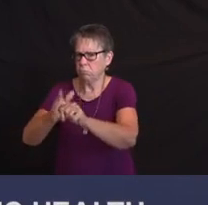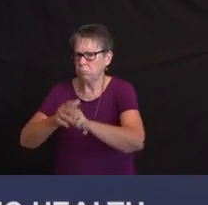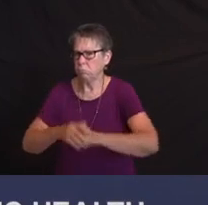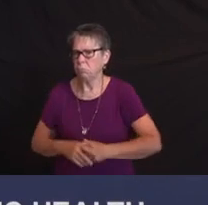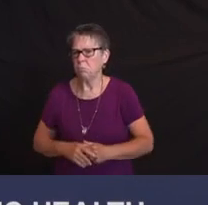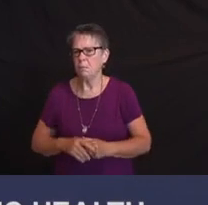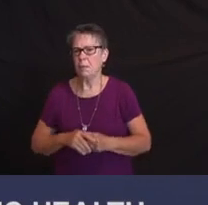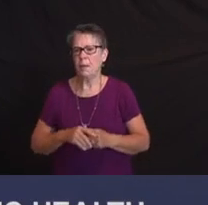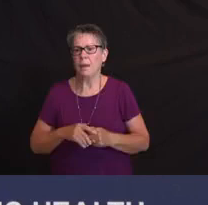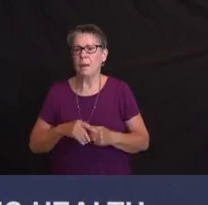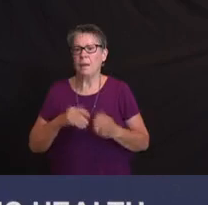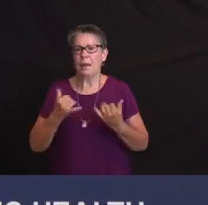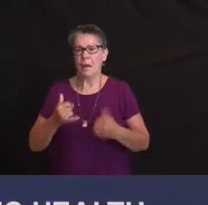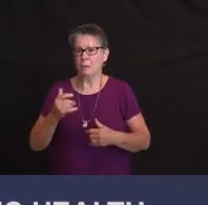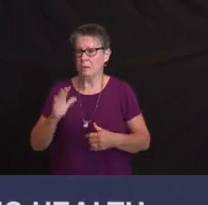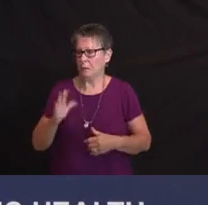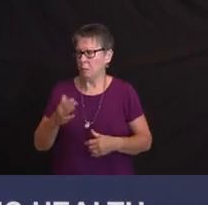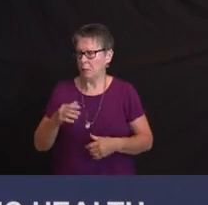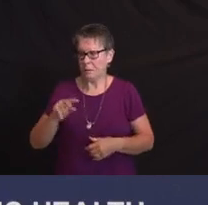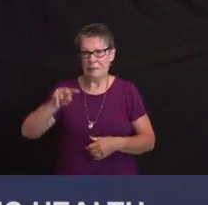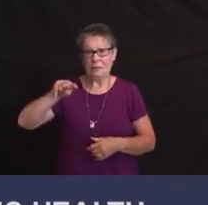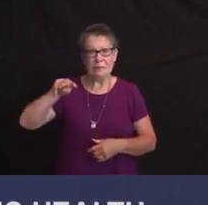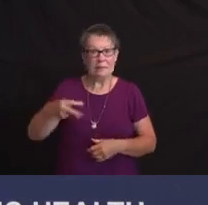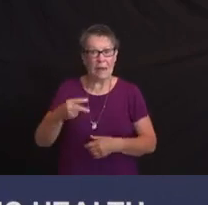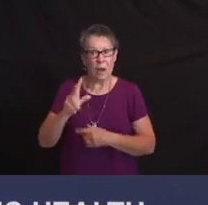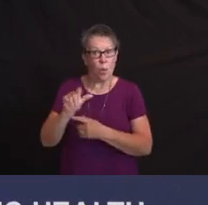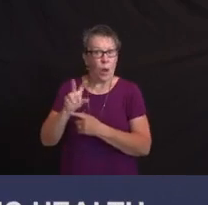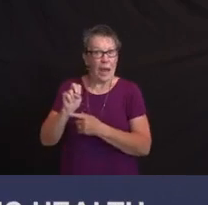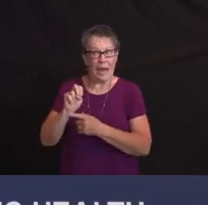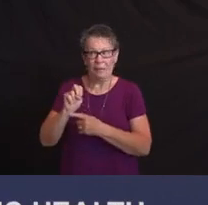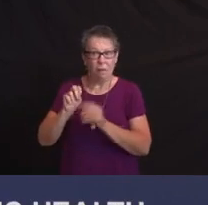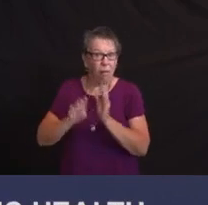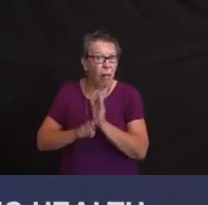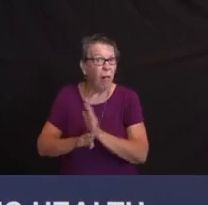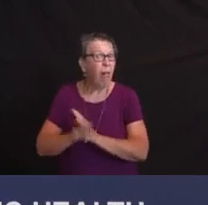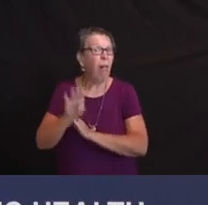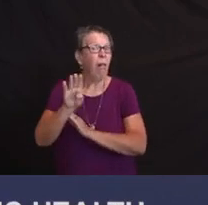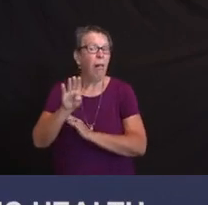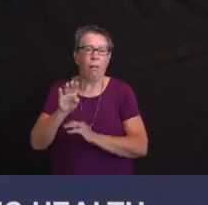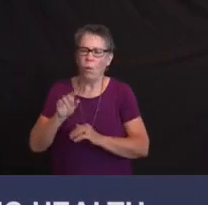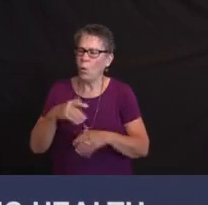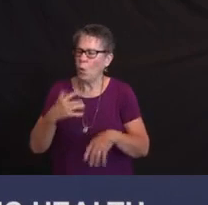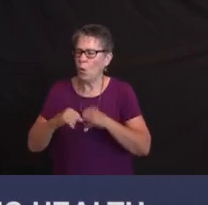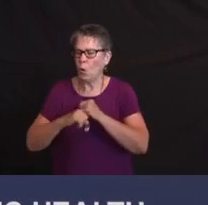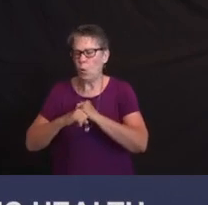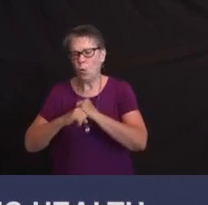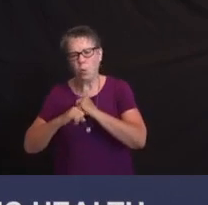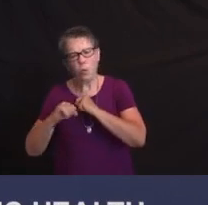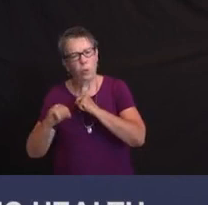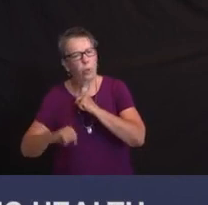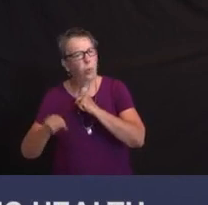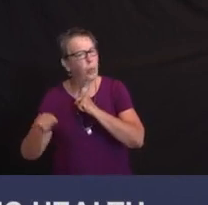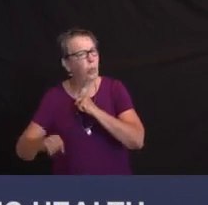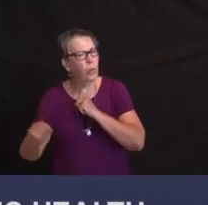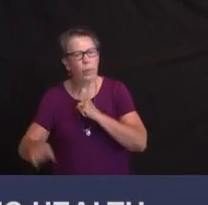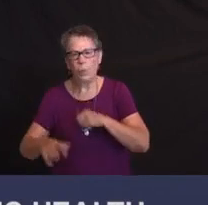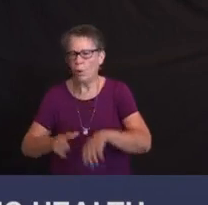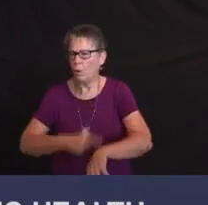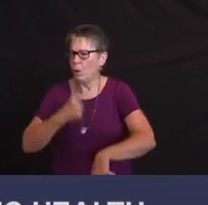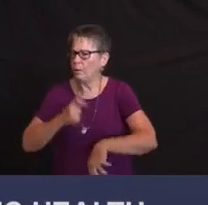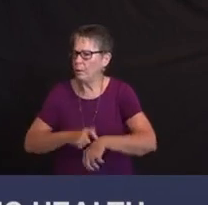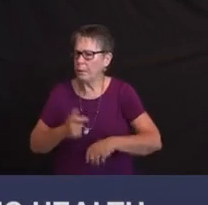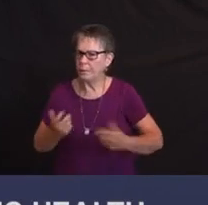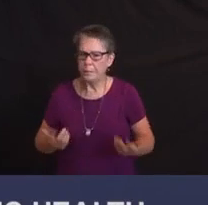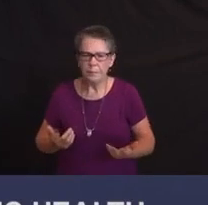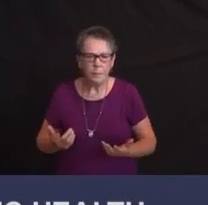states. And the variants feed on our density. Our density is normally a really good thing. This just in, not